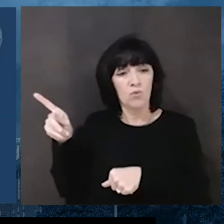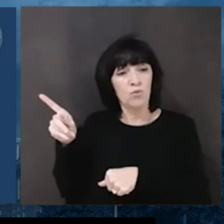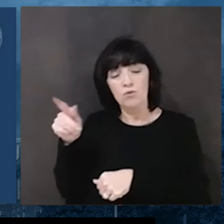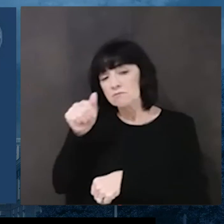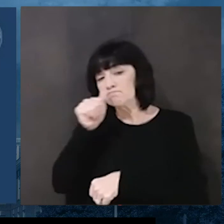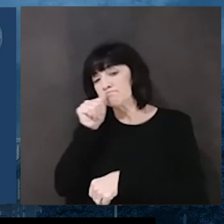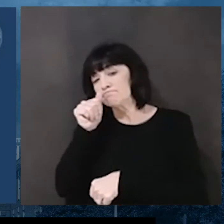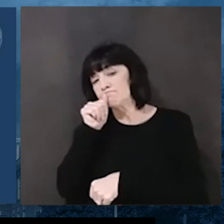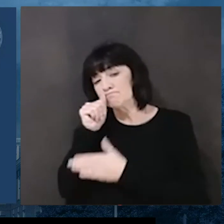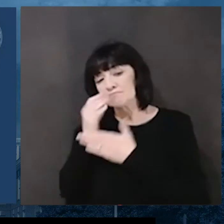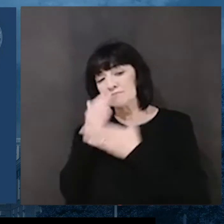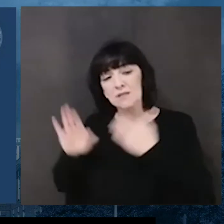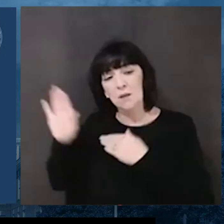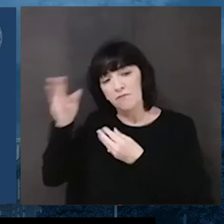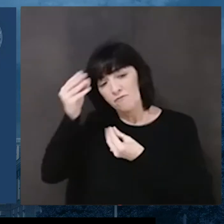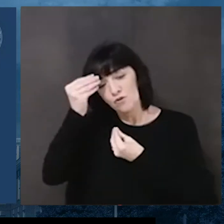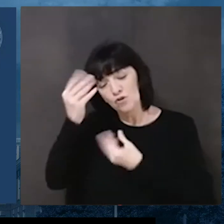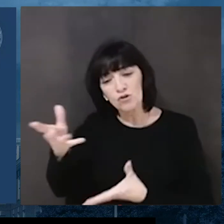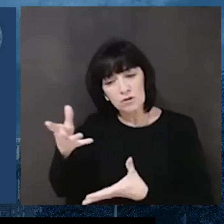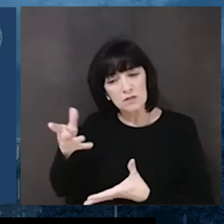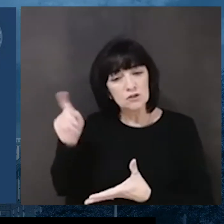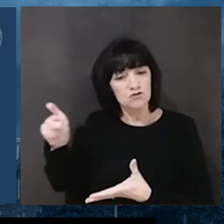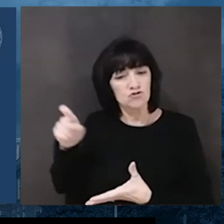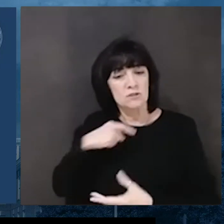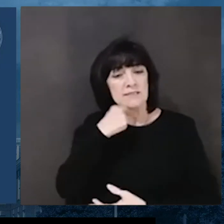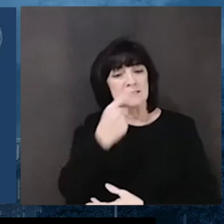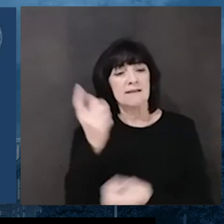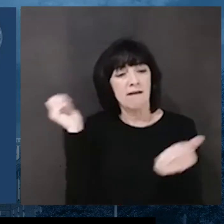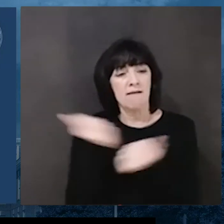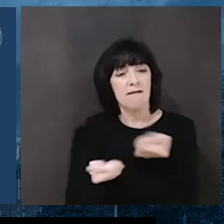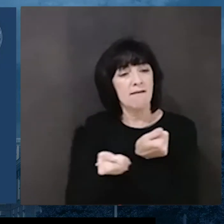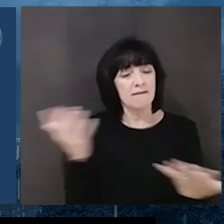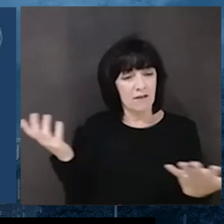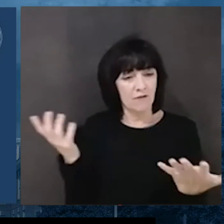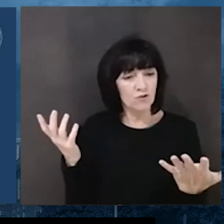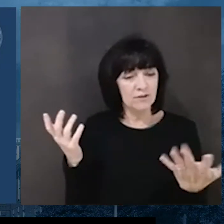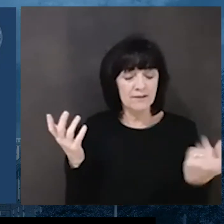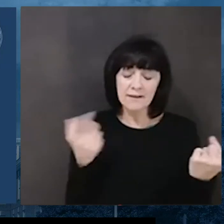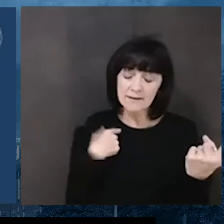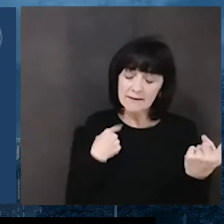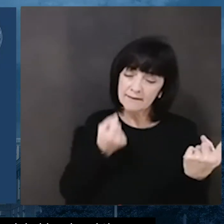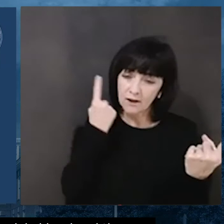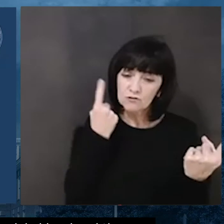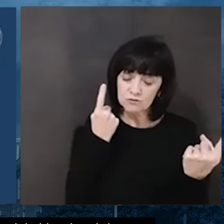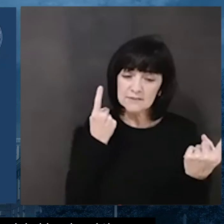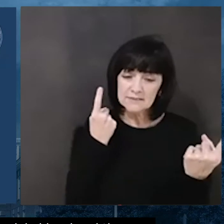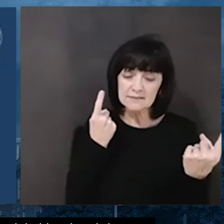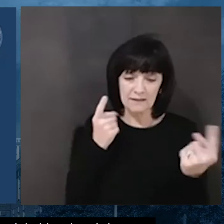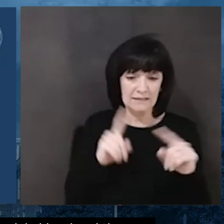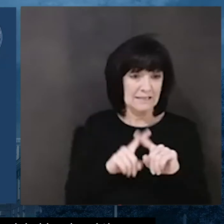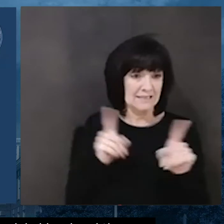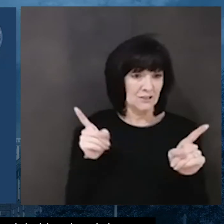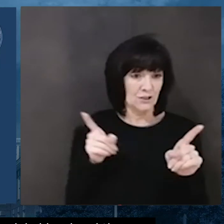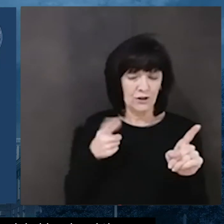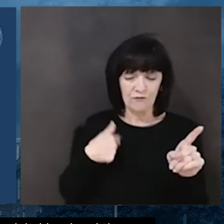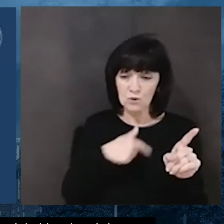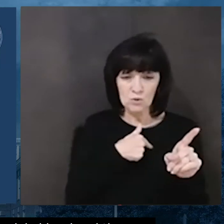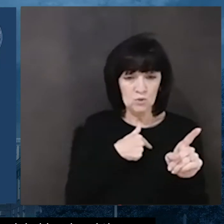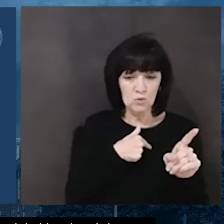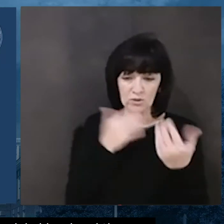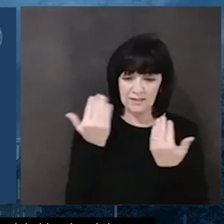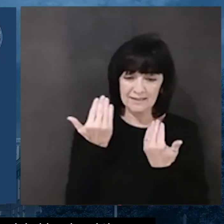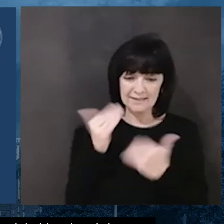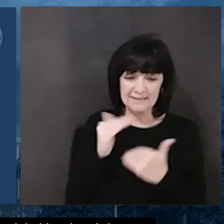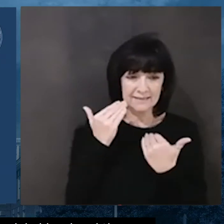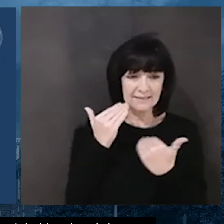transparency at a more global level and transparency at a micro level. The fact of the matter is that we're limited in